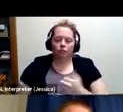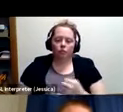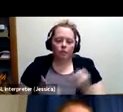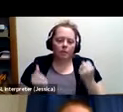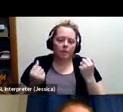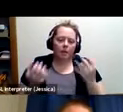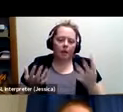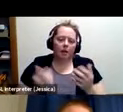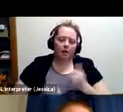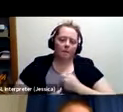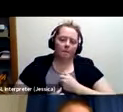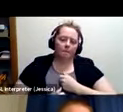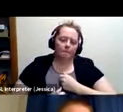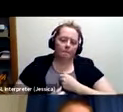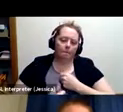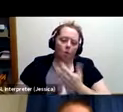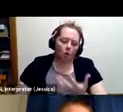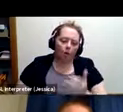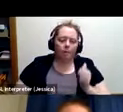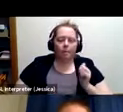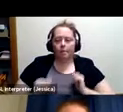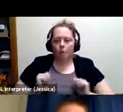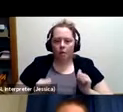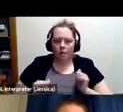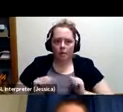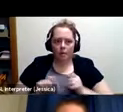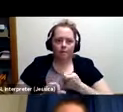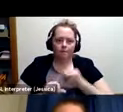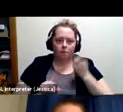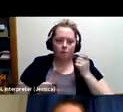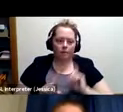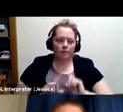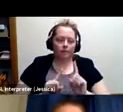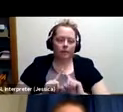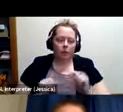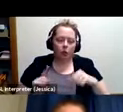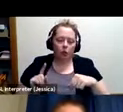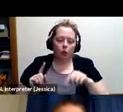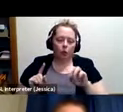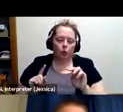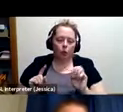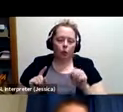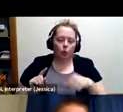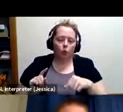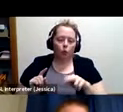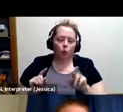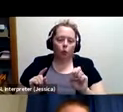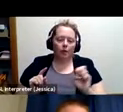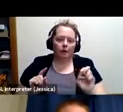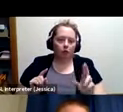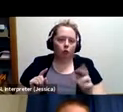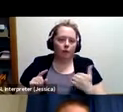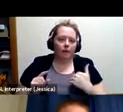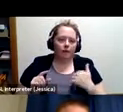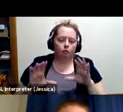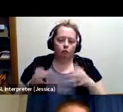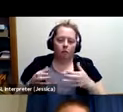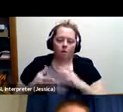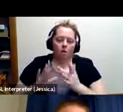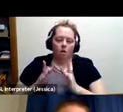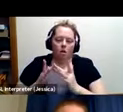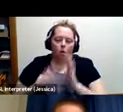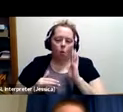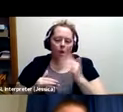performance pieces by queer young folks from all across the country, and our ensemble will be doing a digital reading of that. So those are the sort of